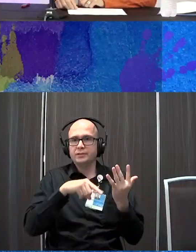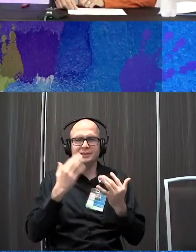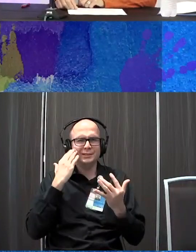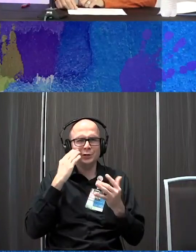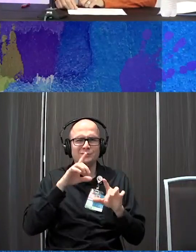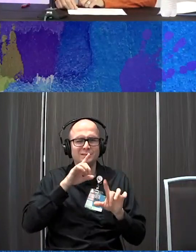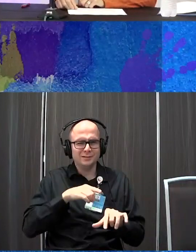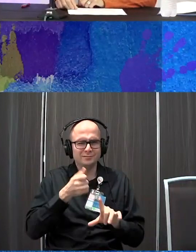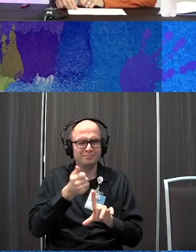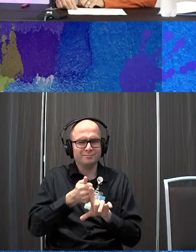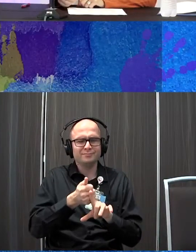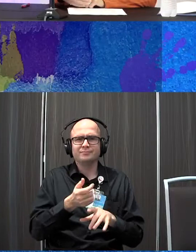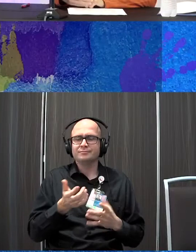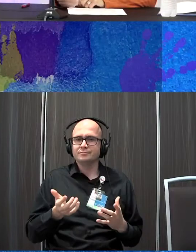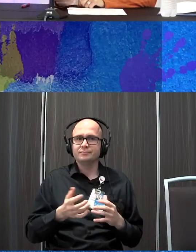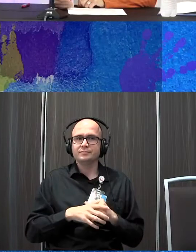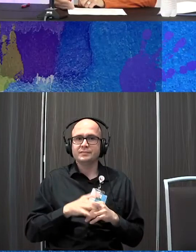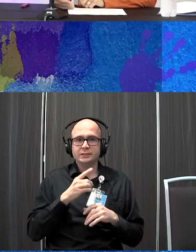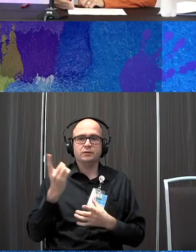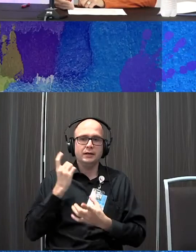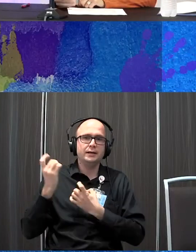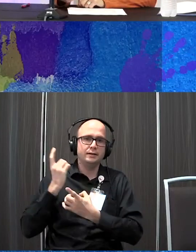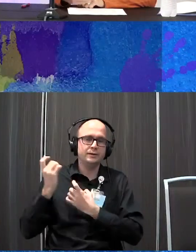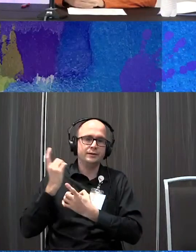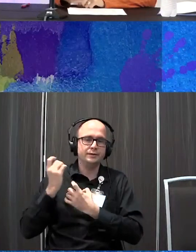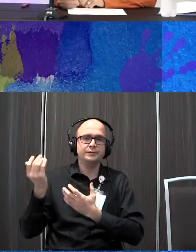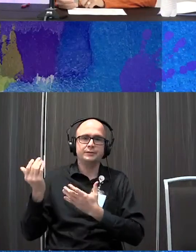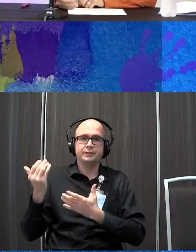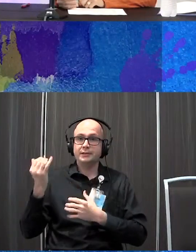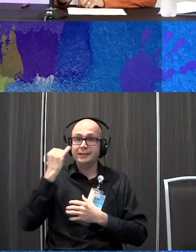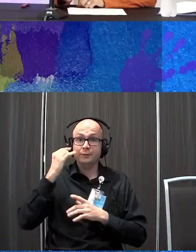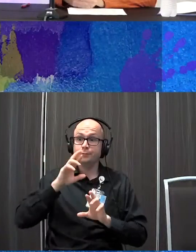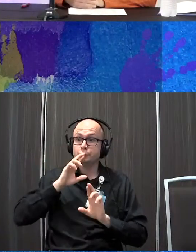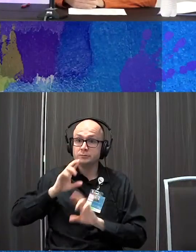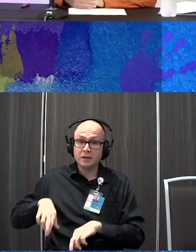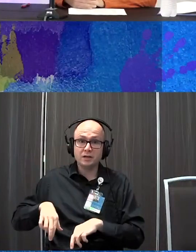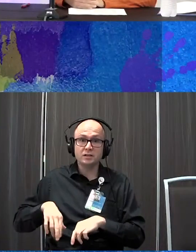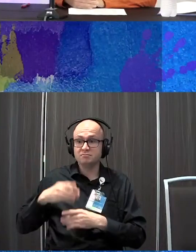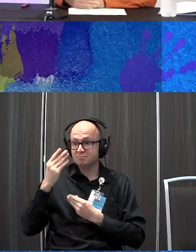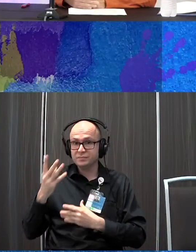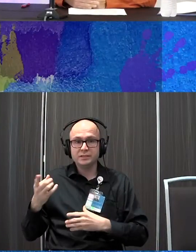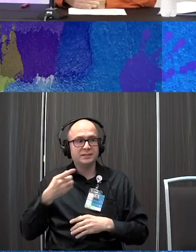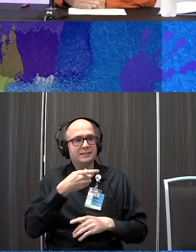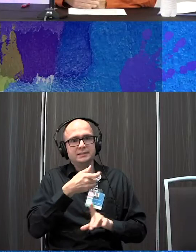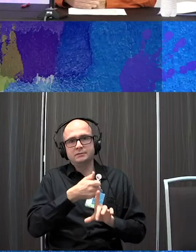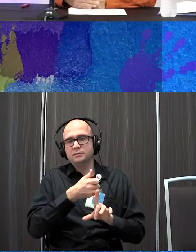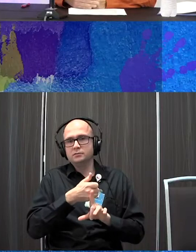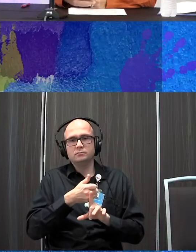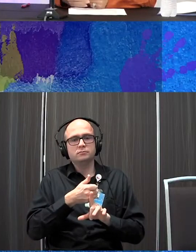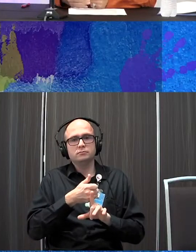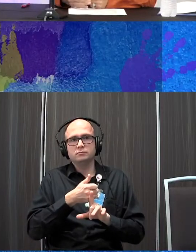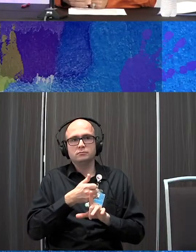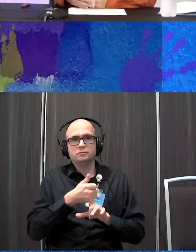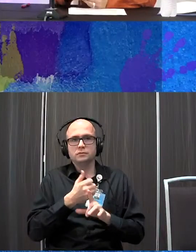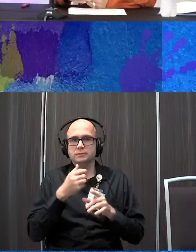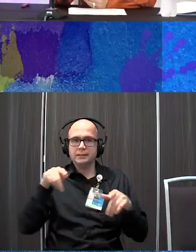the answers to. He will ask over and over, and if I don't respond to him, he gets more and more